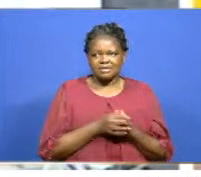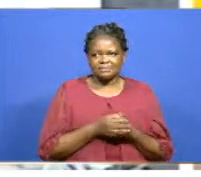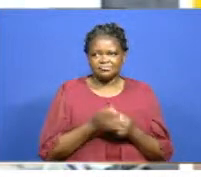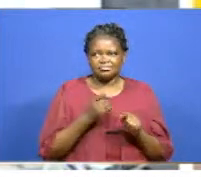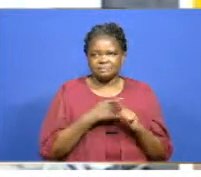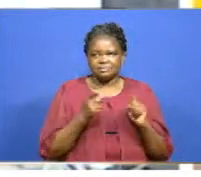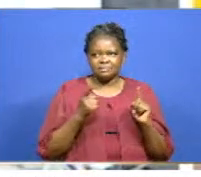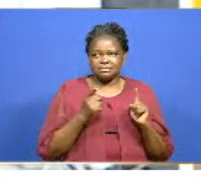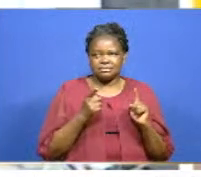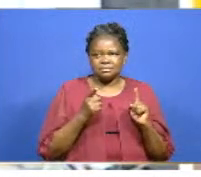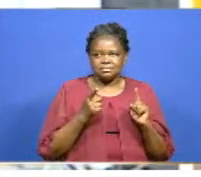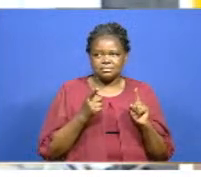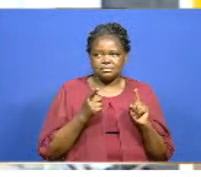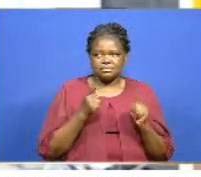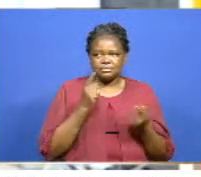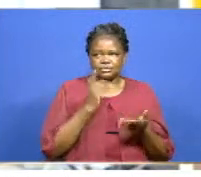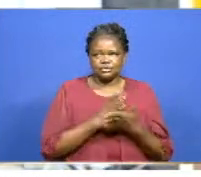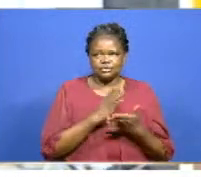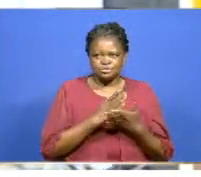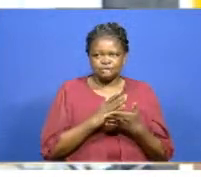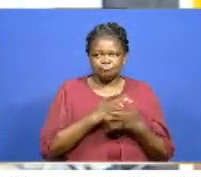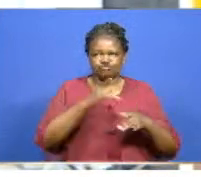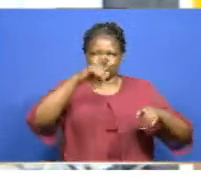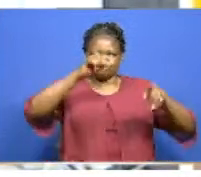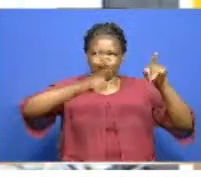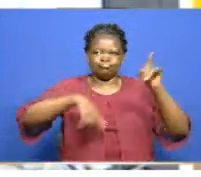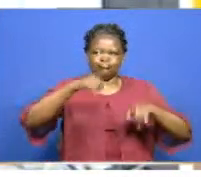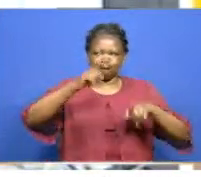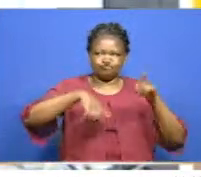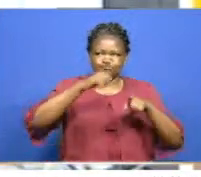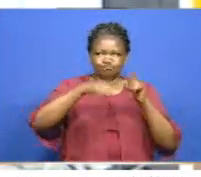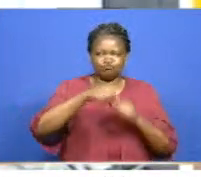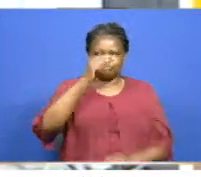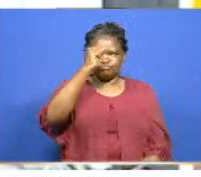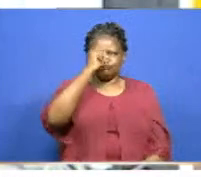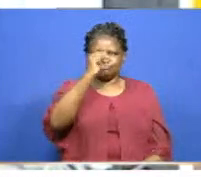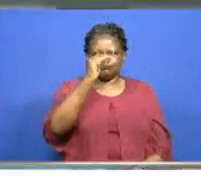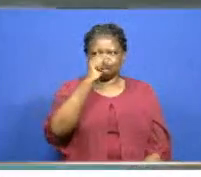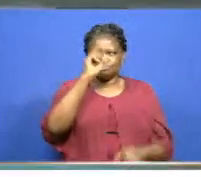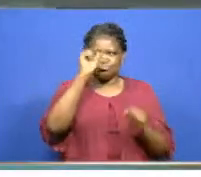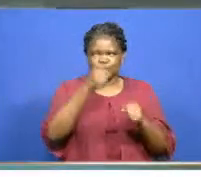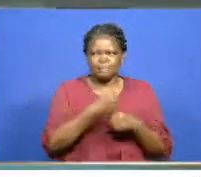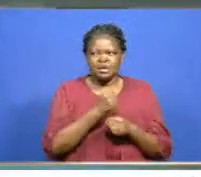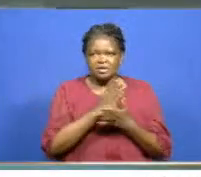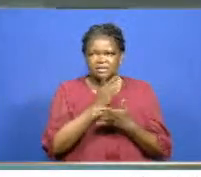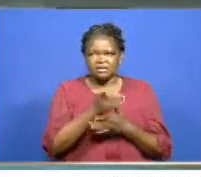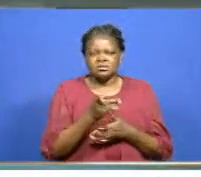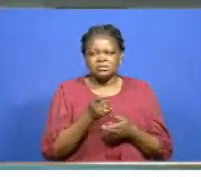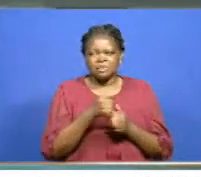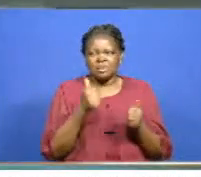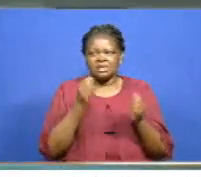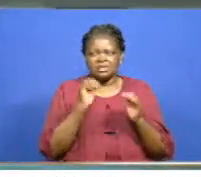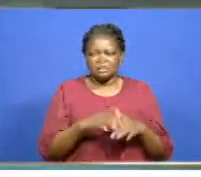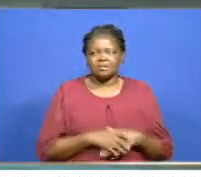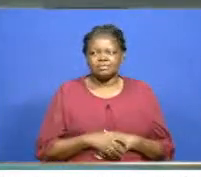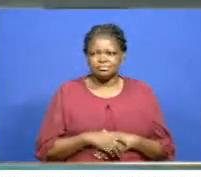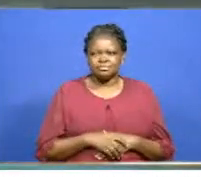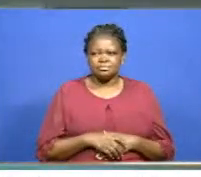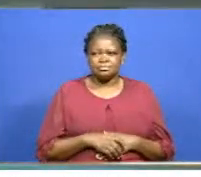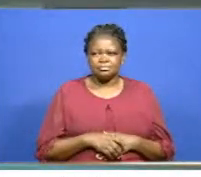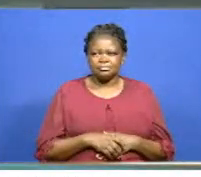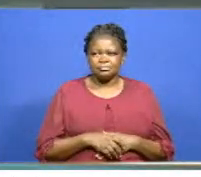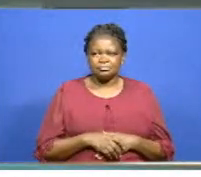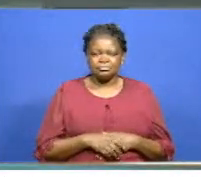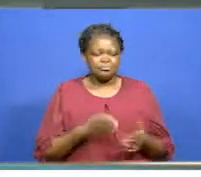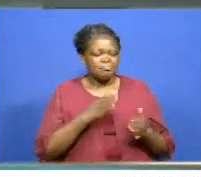but the dynamism of politics might make that not relevant when he thinks it should have been relevant. And